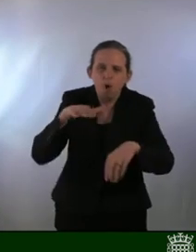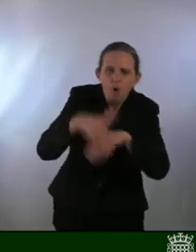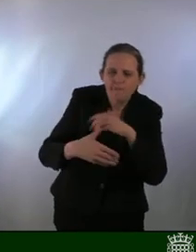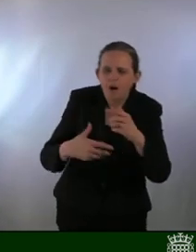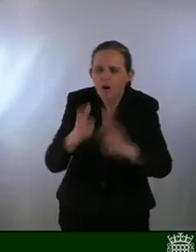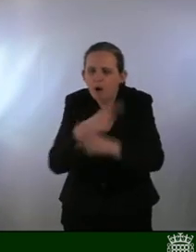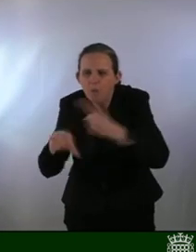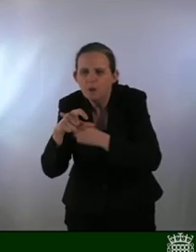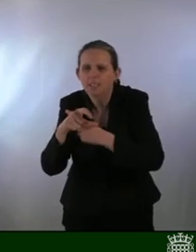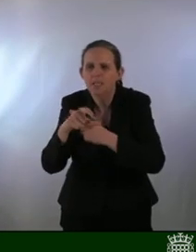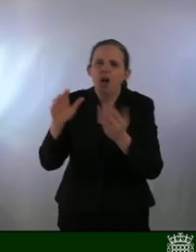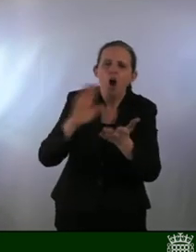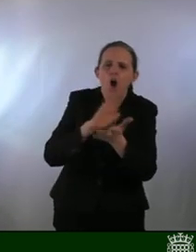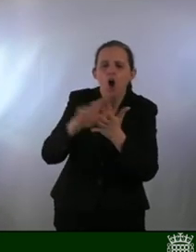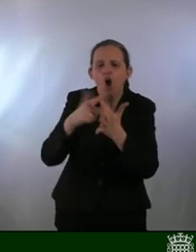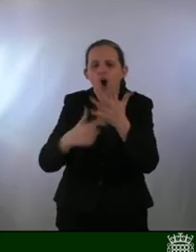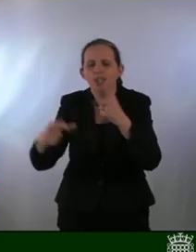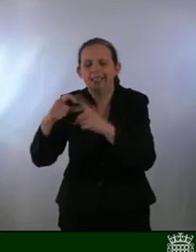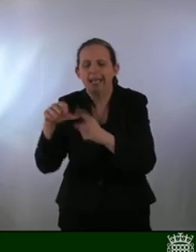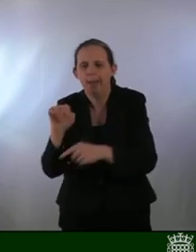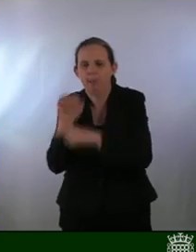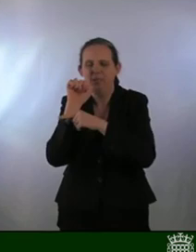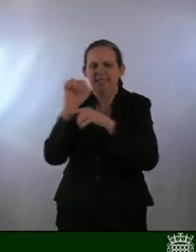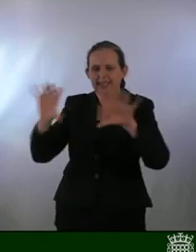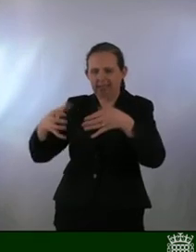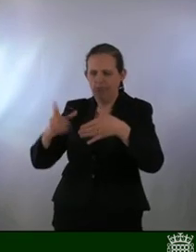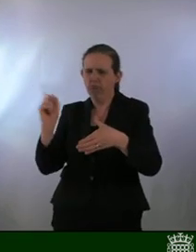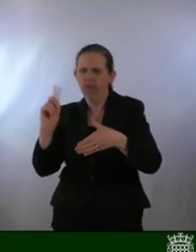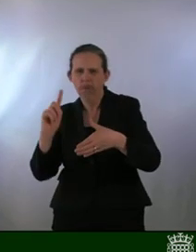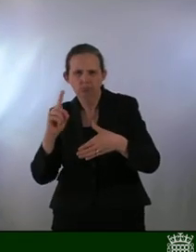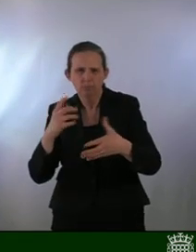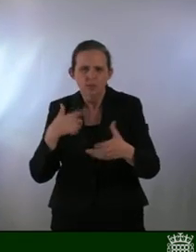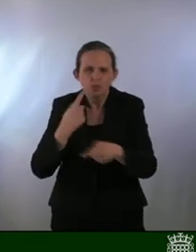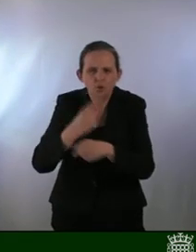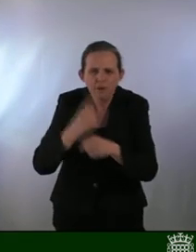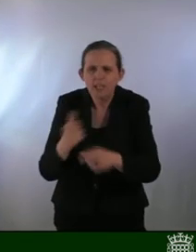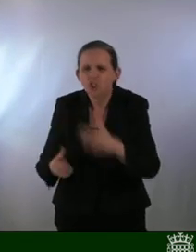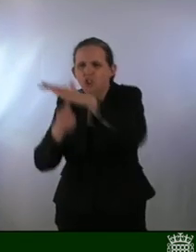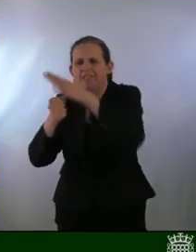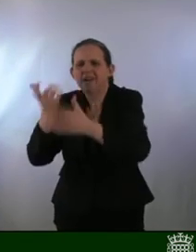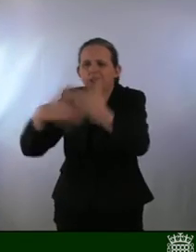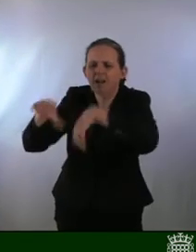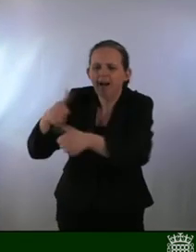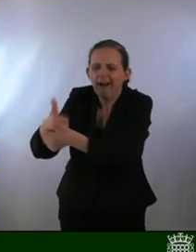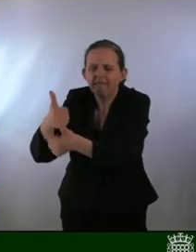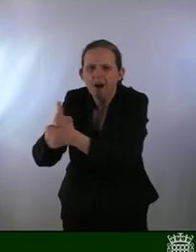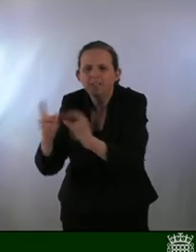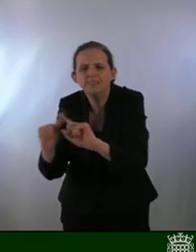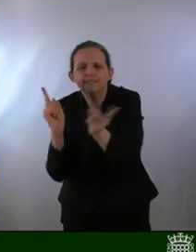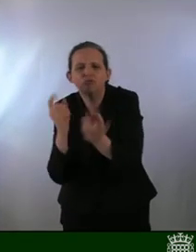of State said yesterday herd immunity is not the goal. The Chief Scientific Advisor slightly suggested something different on